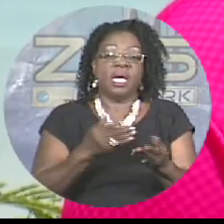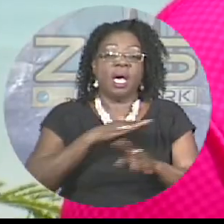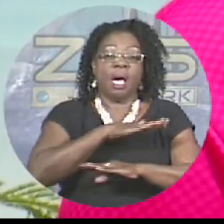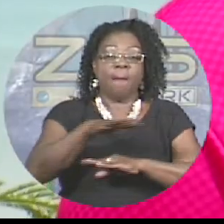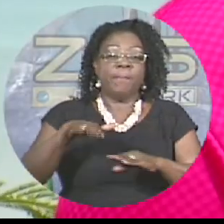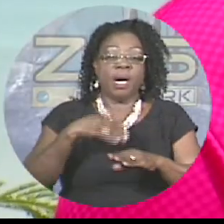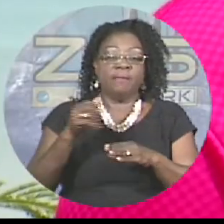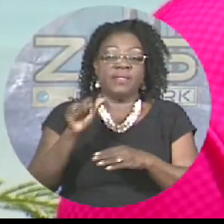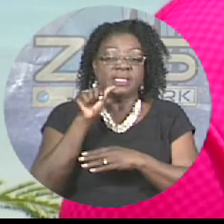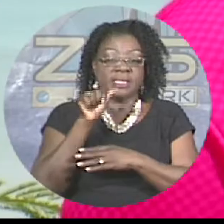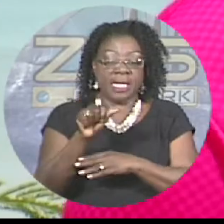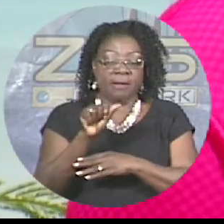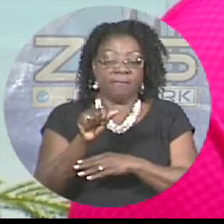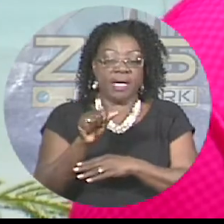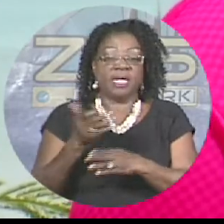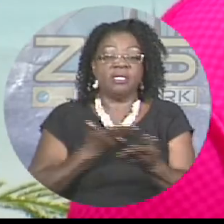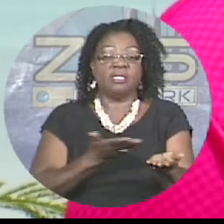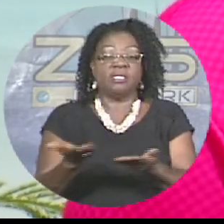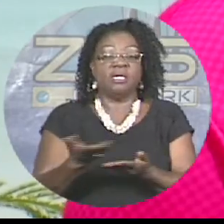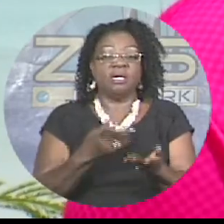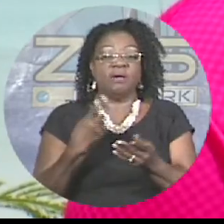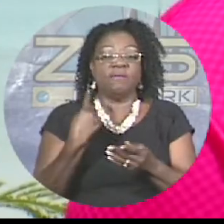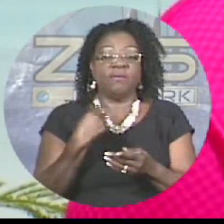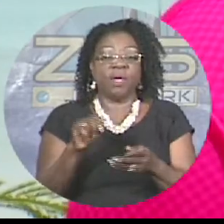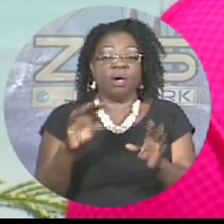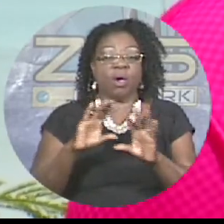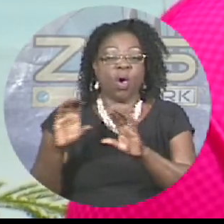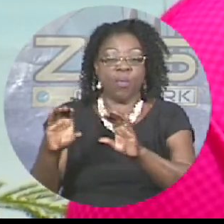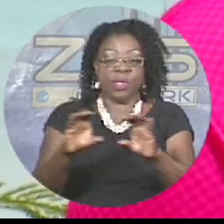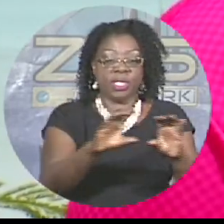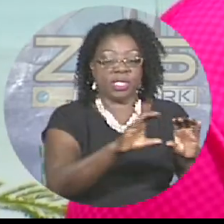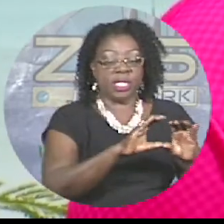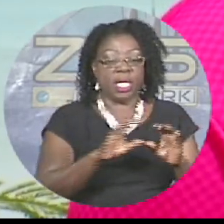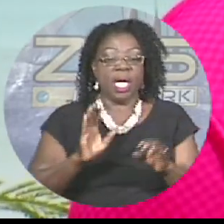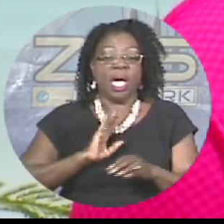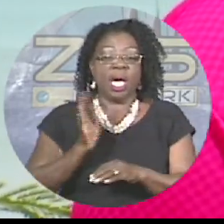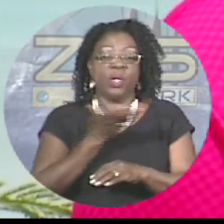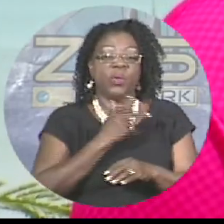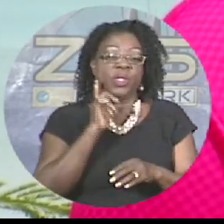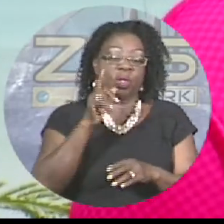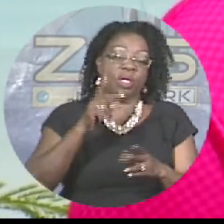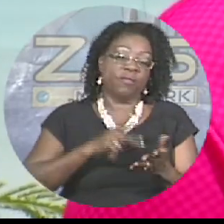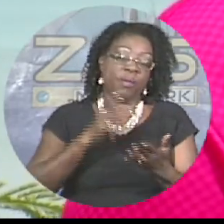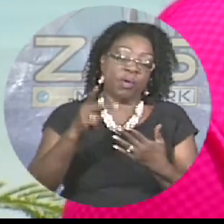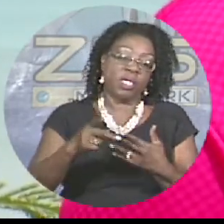are here to serve our communities. And we do look for projects